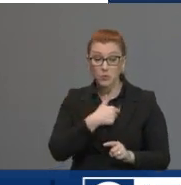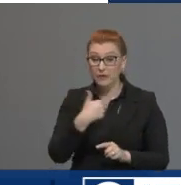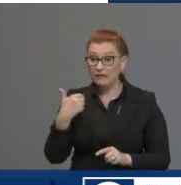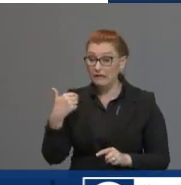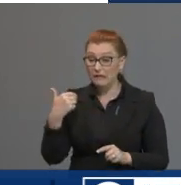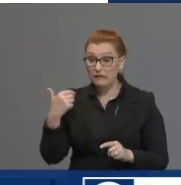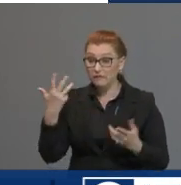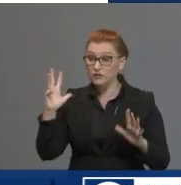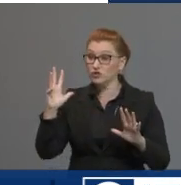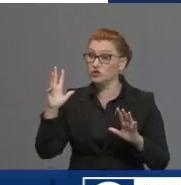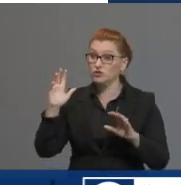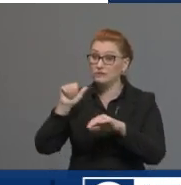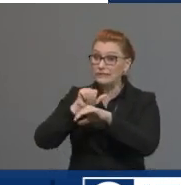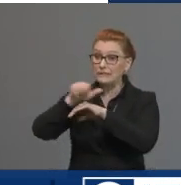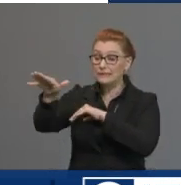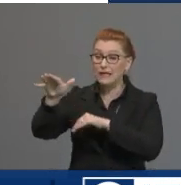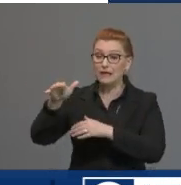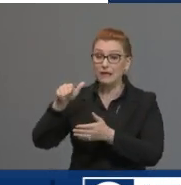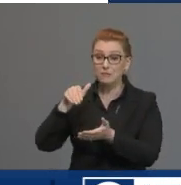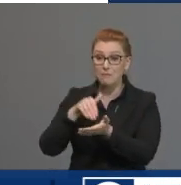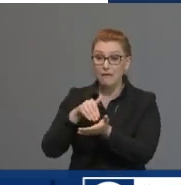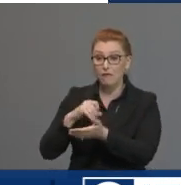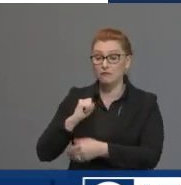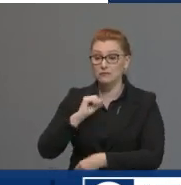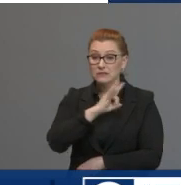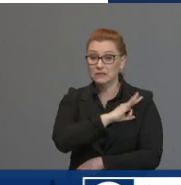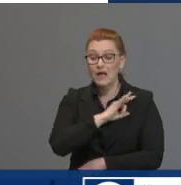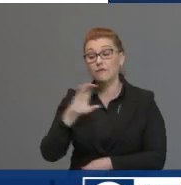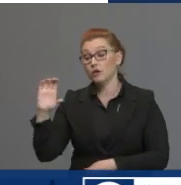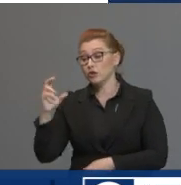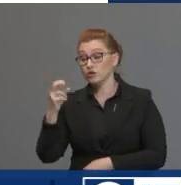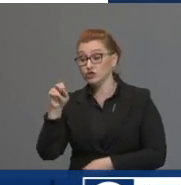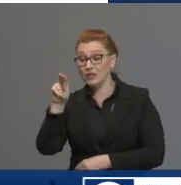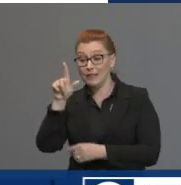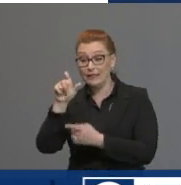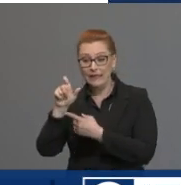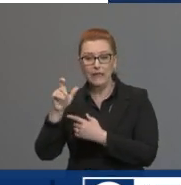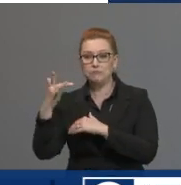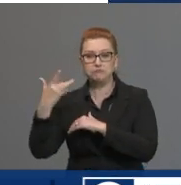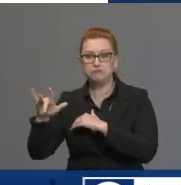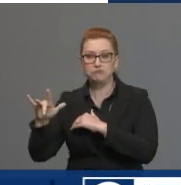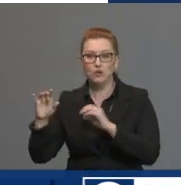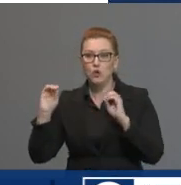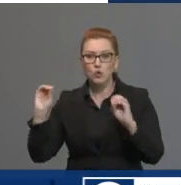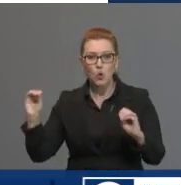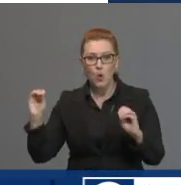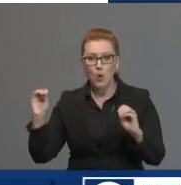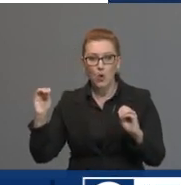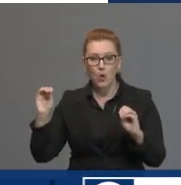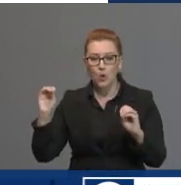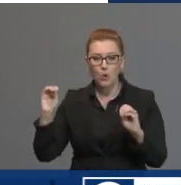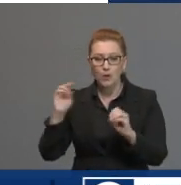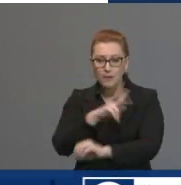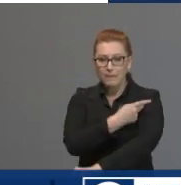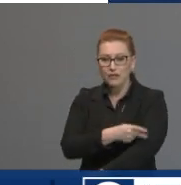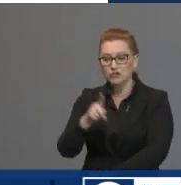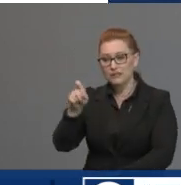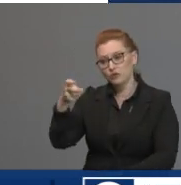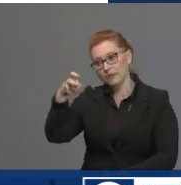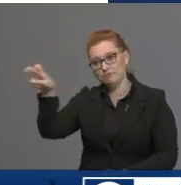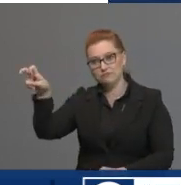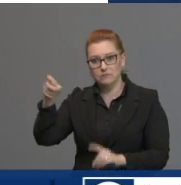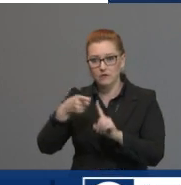and at least on the Arizona side in Chinle, there are no patients yet that have been needed to be moved out of the IHS facility in